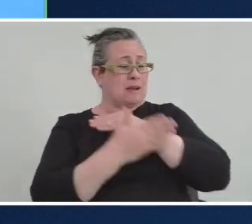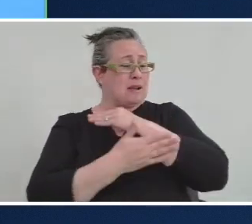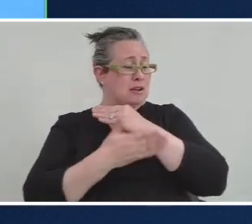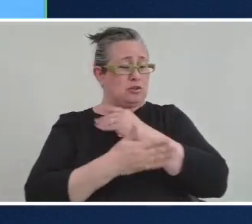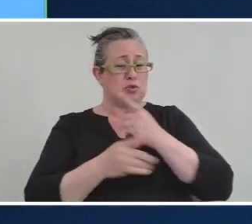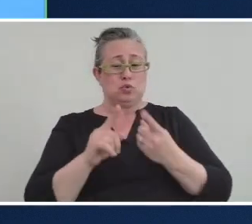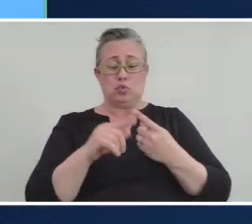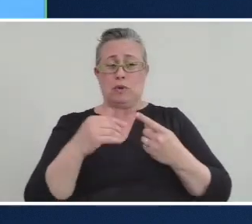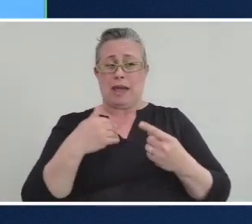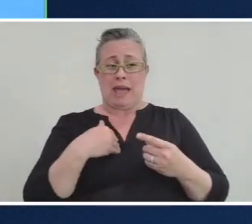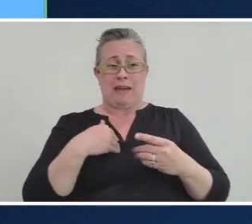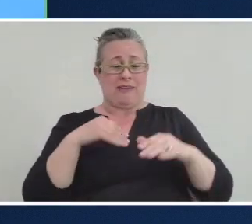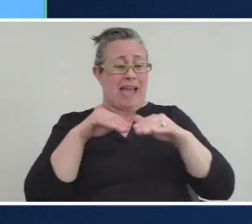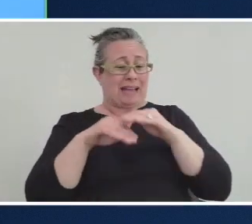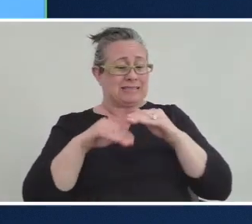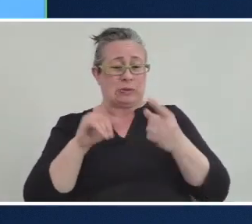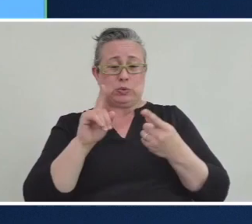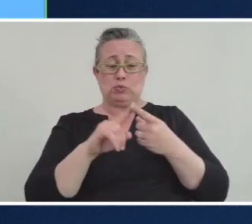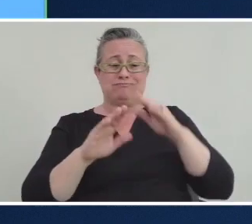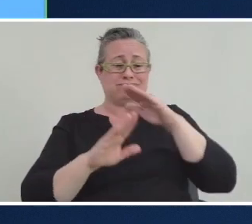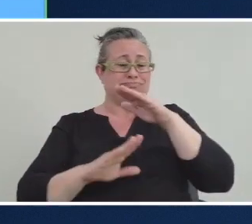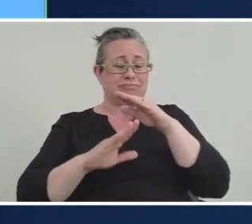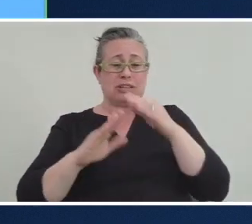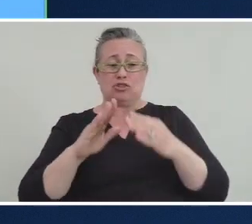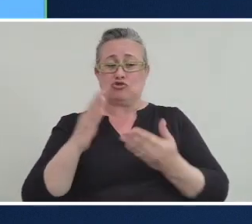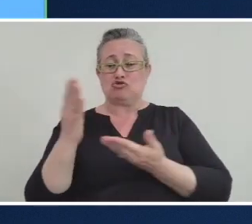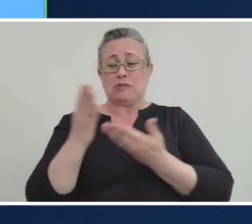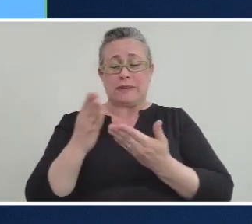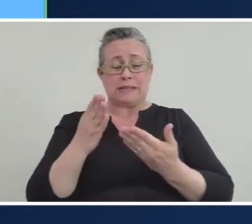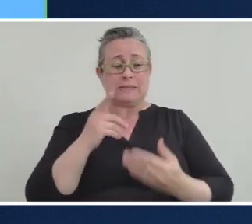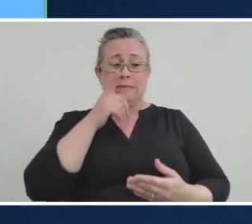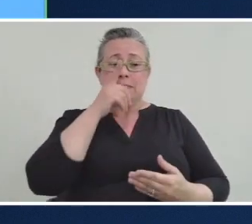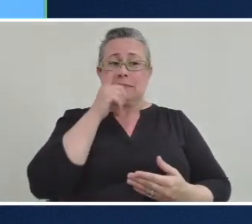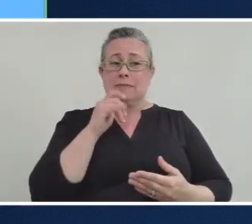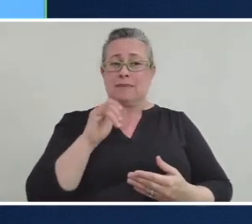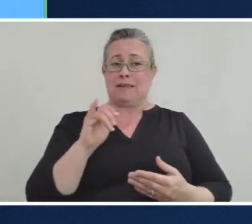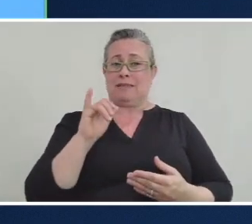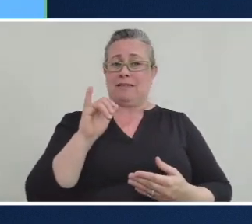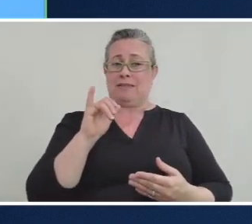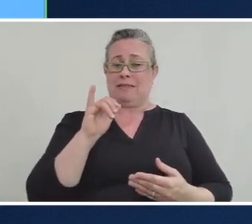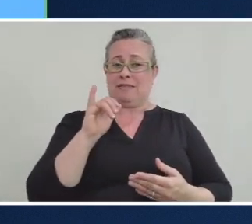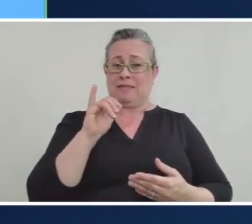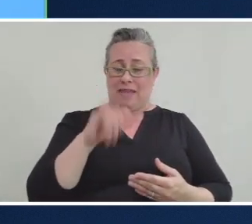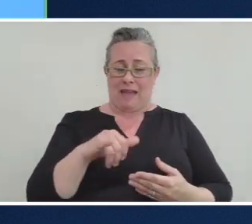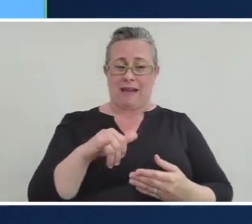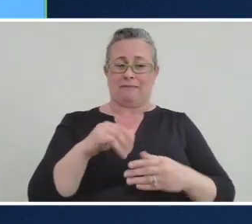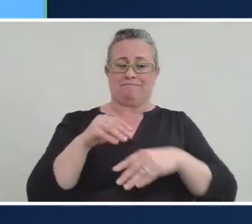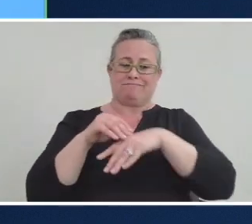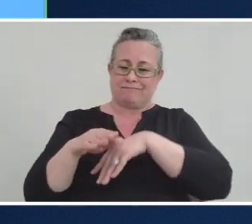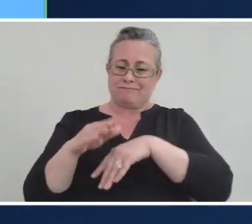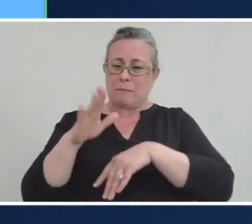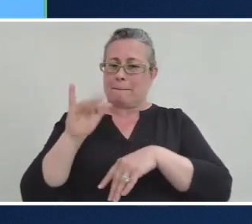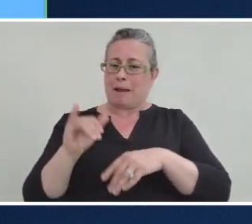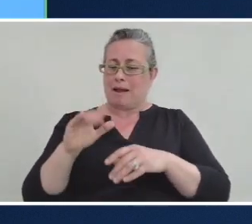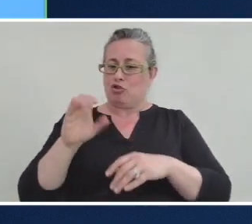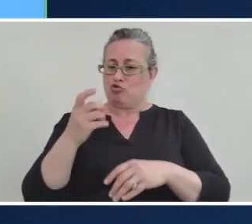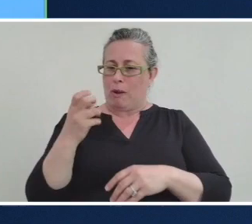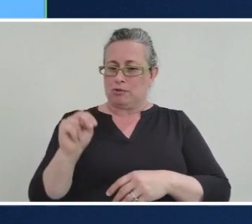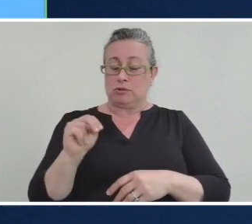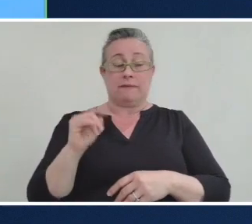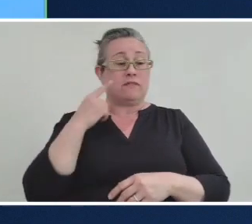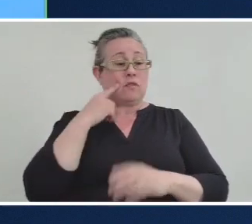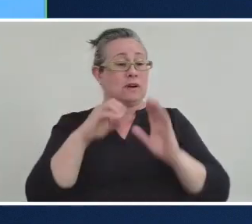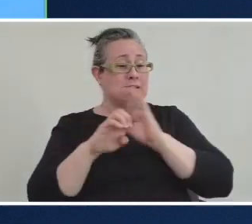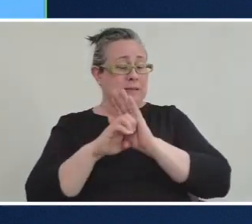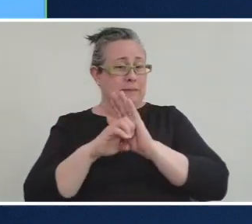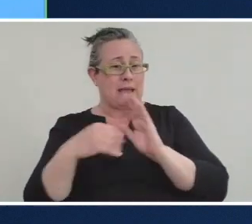basic, services, because this is also something which is ripped out by corruption. For instance, we have a